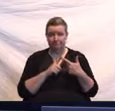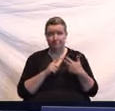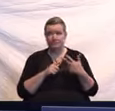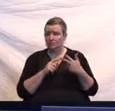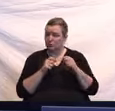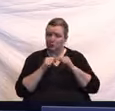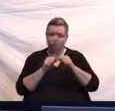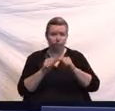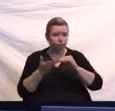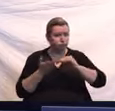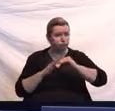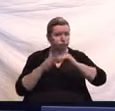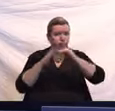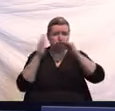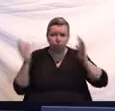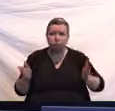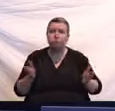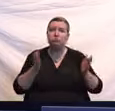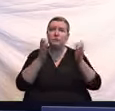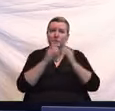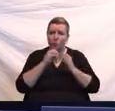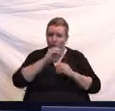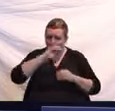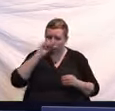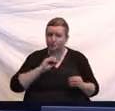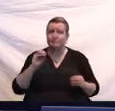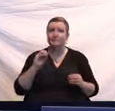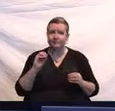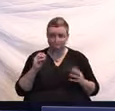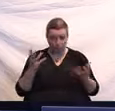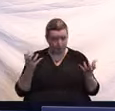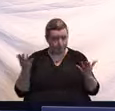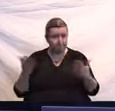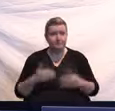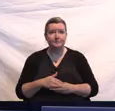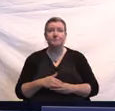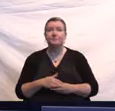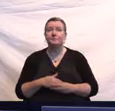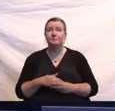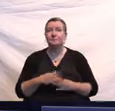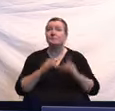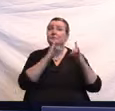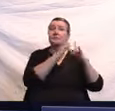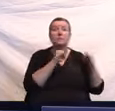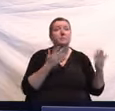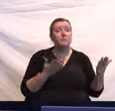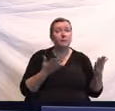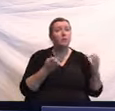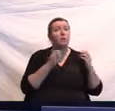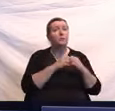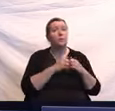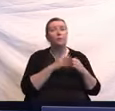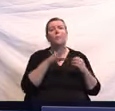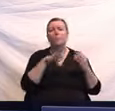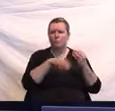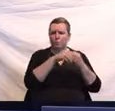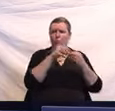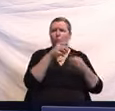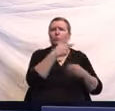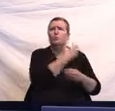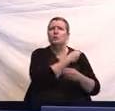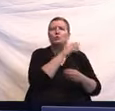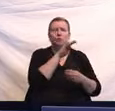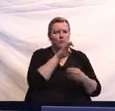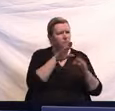rates in younger populations, we are also focused on getting more residents their booster vaccines. Those